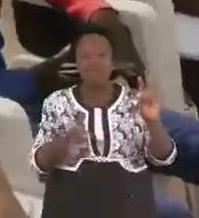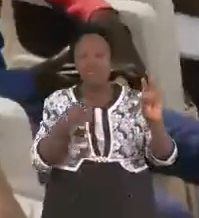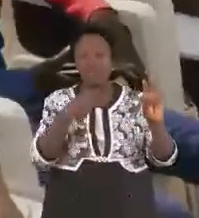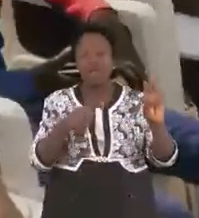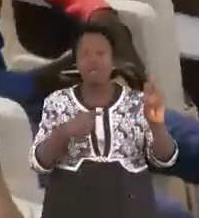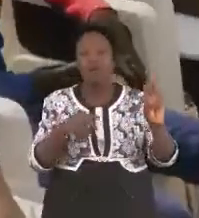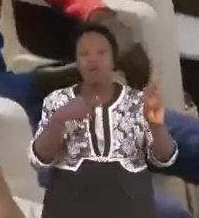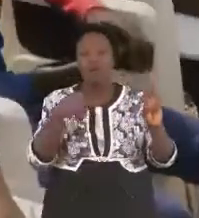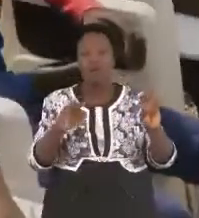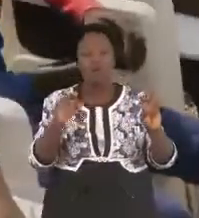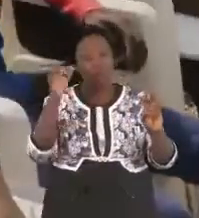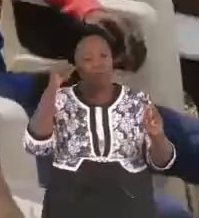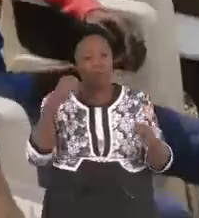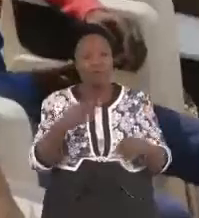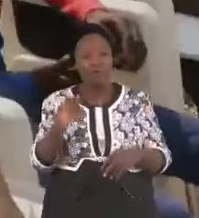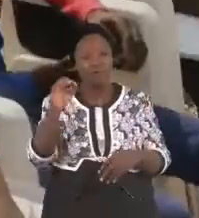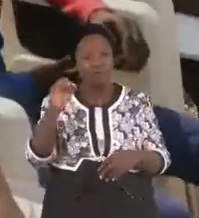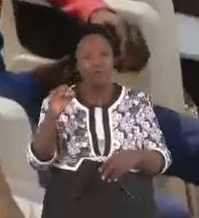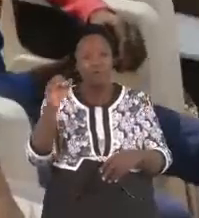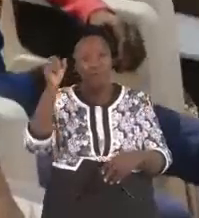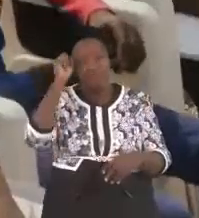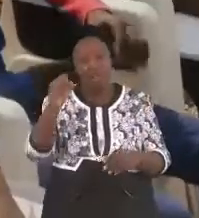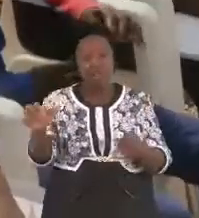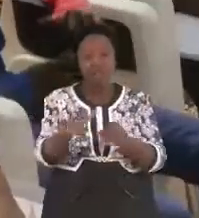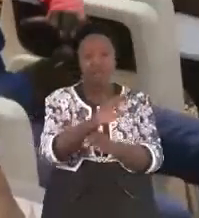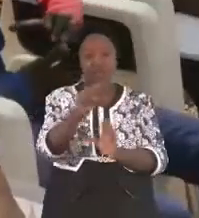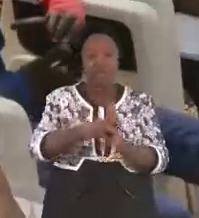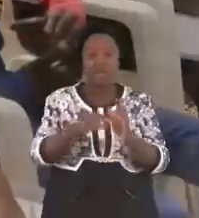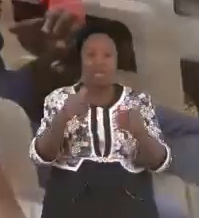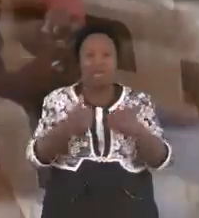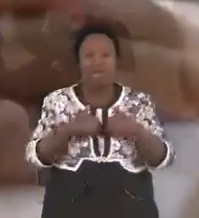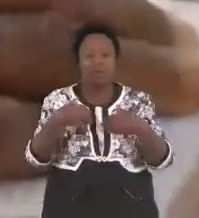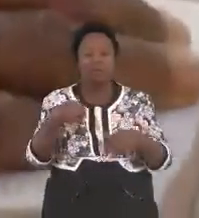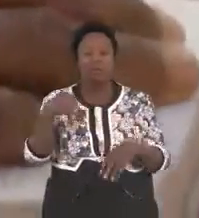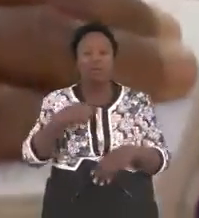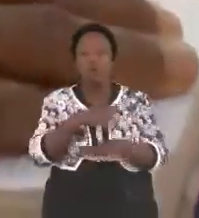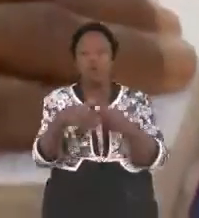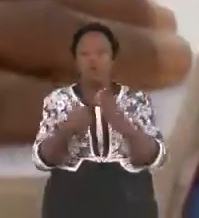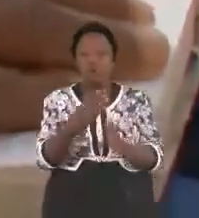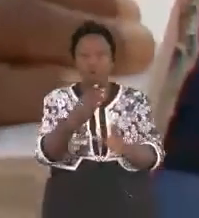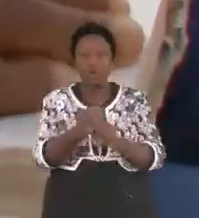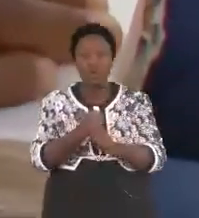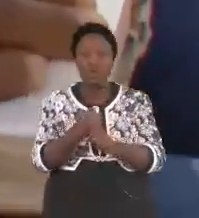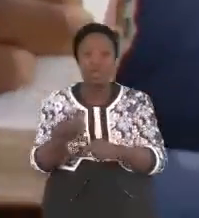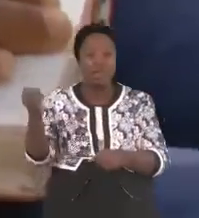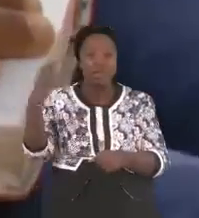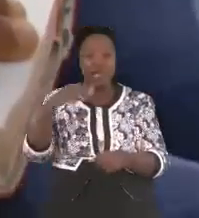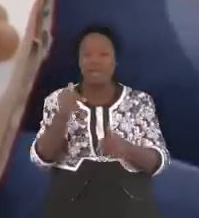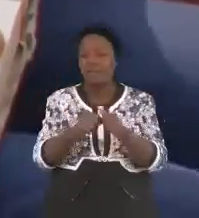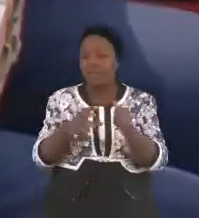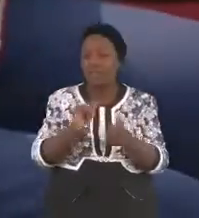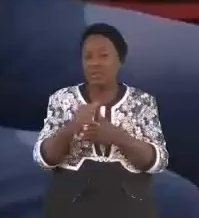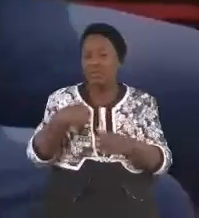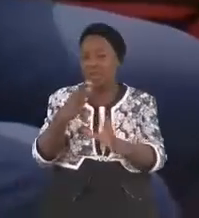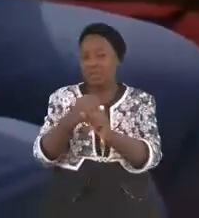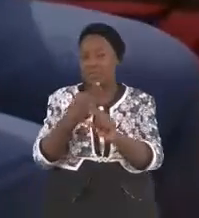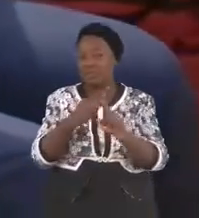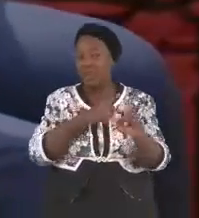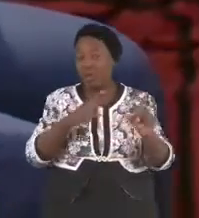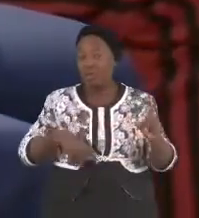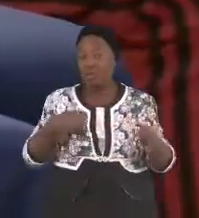we all receive grace for grace everything we get from the lord we get from christ the